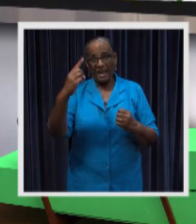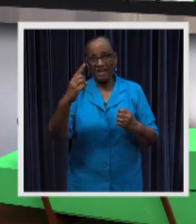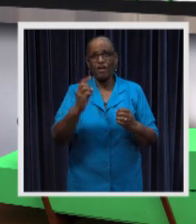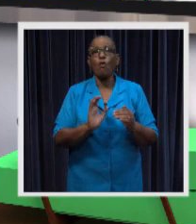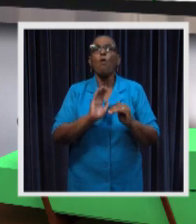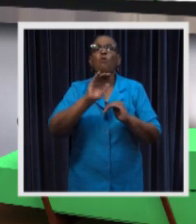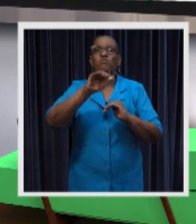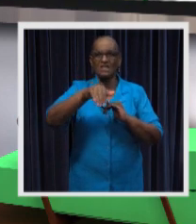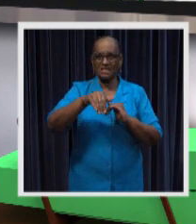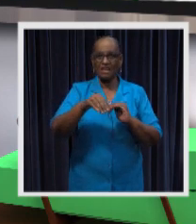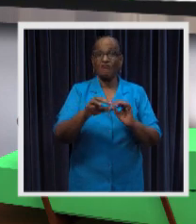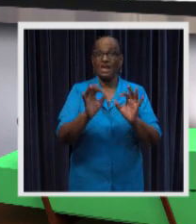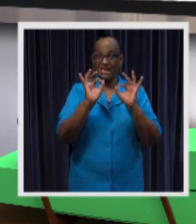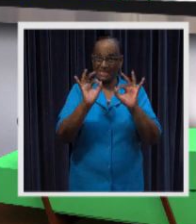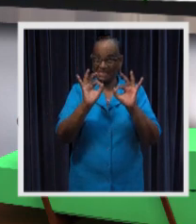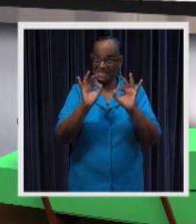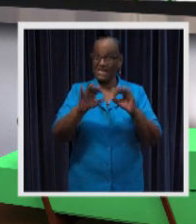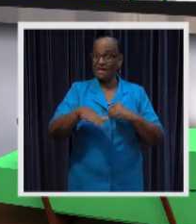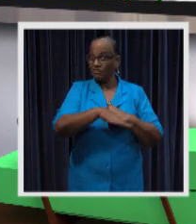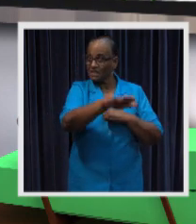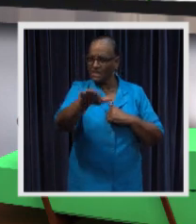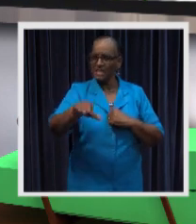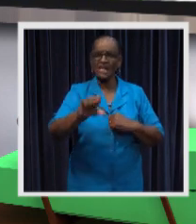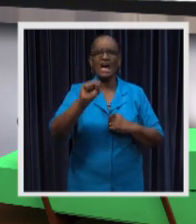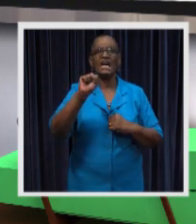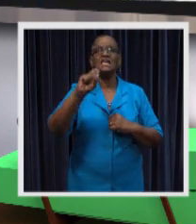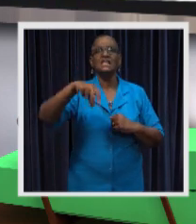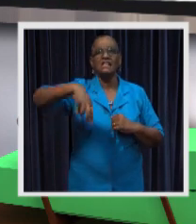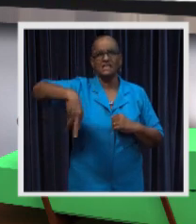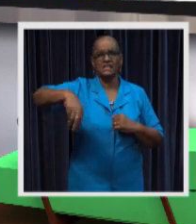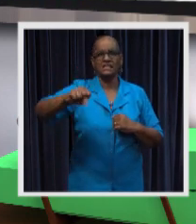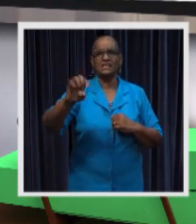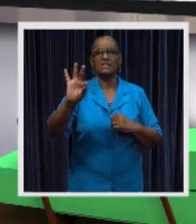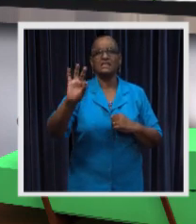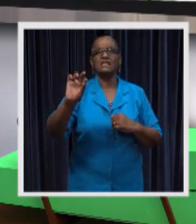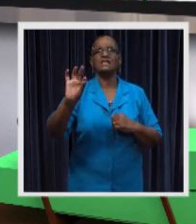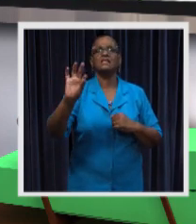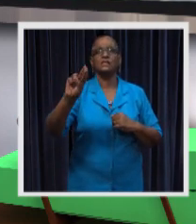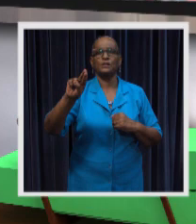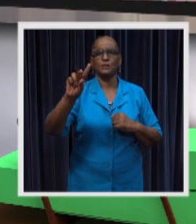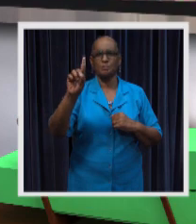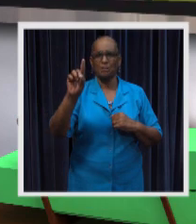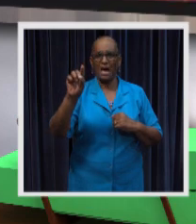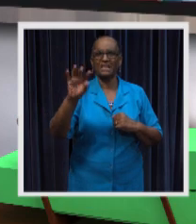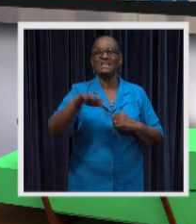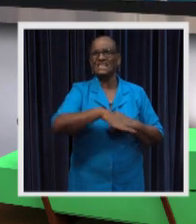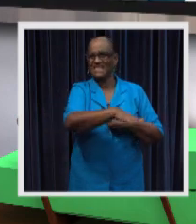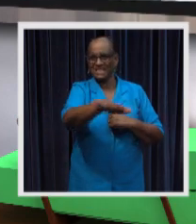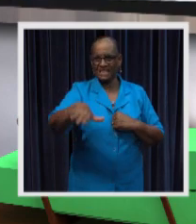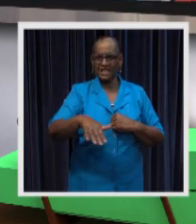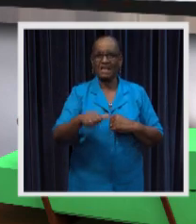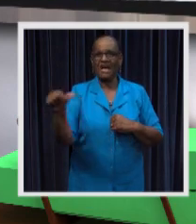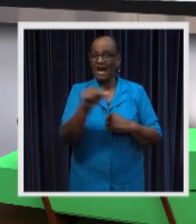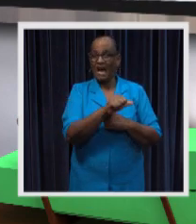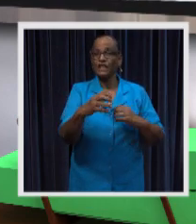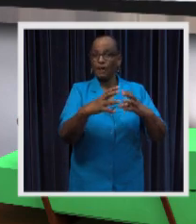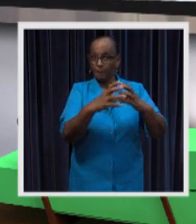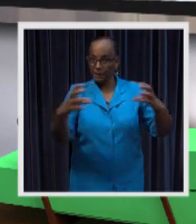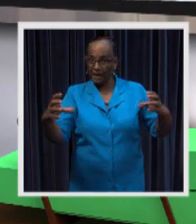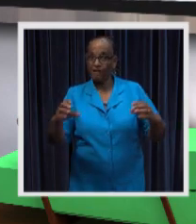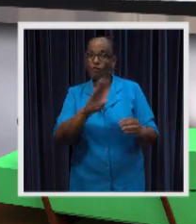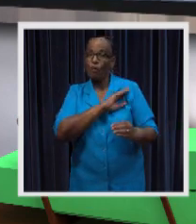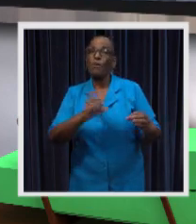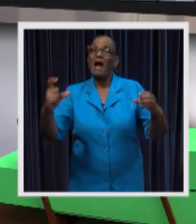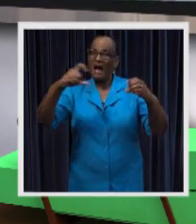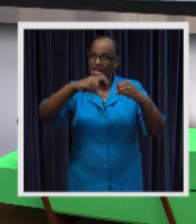example, they're thinking of switching the name from Safe City to Smart City. This means that they also want to